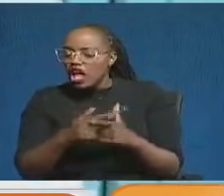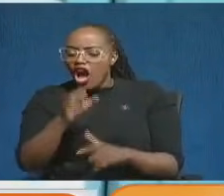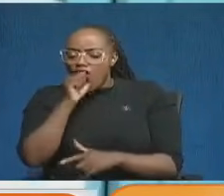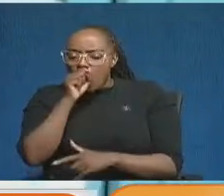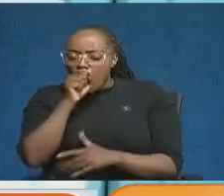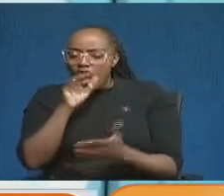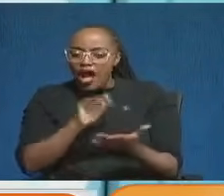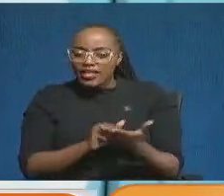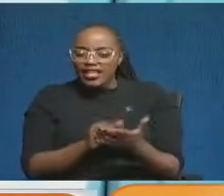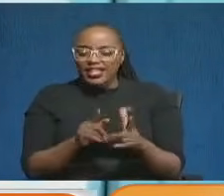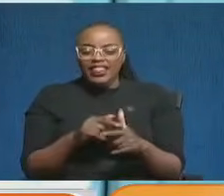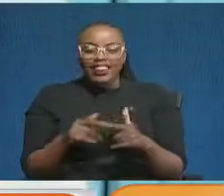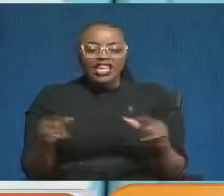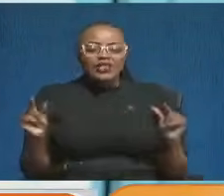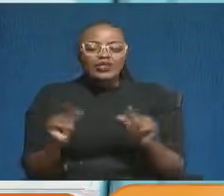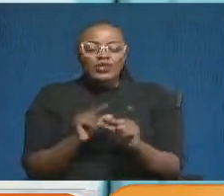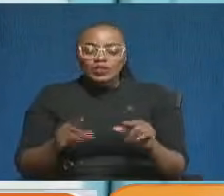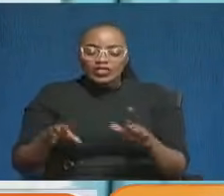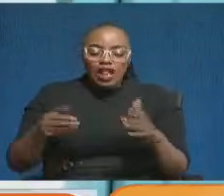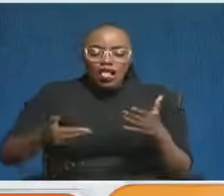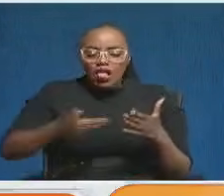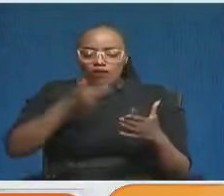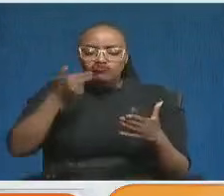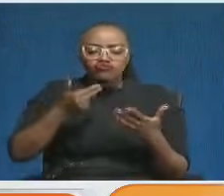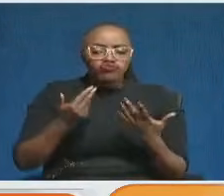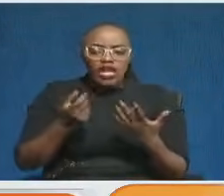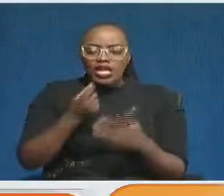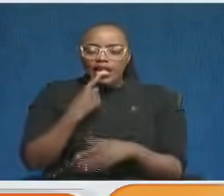kukohoa. Anapea hii amoxicillin tena.